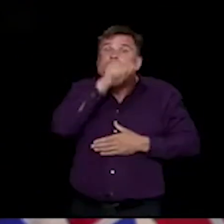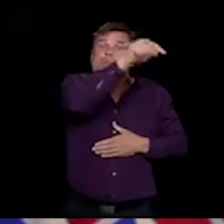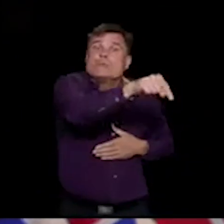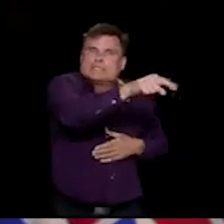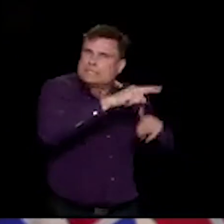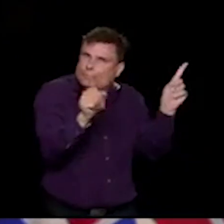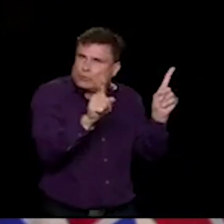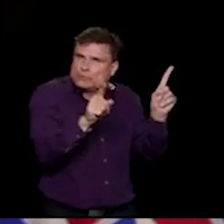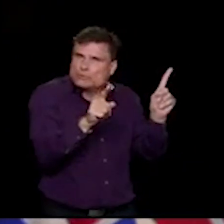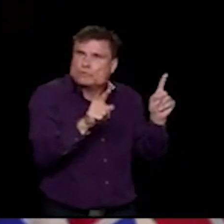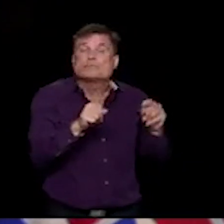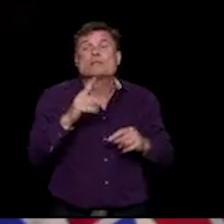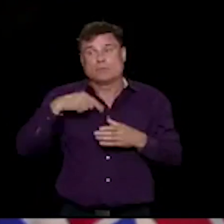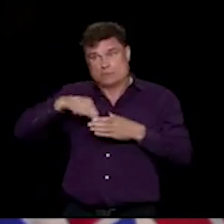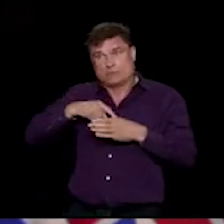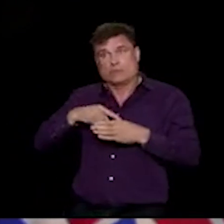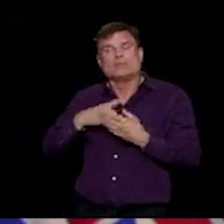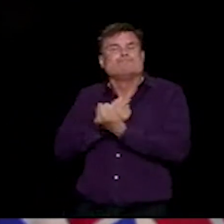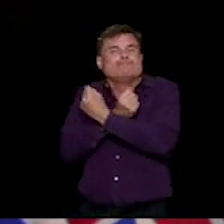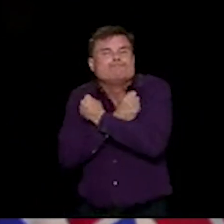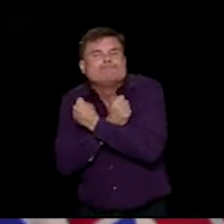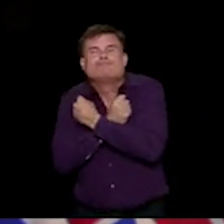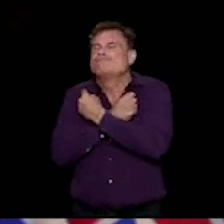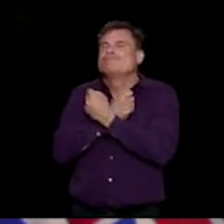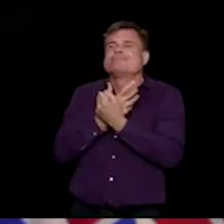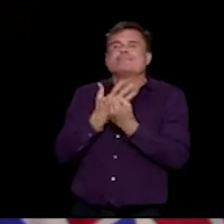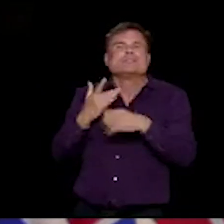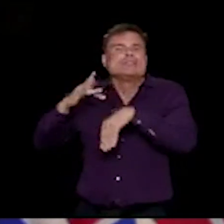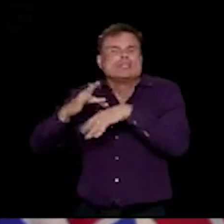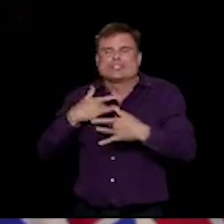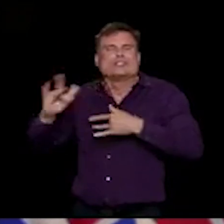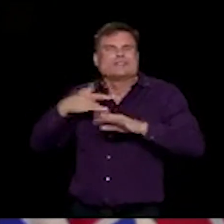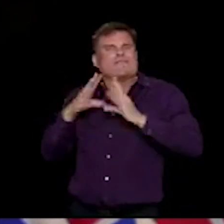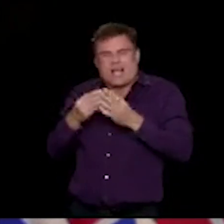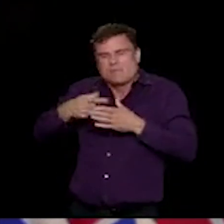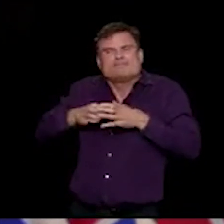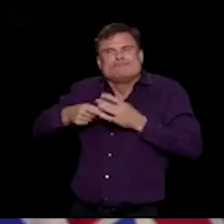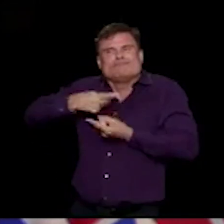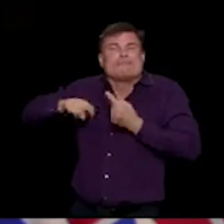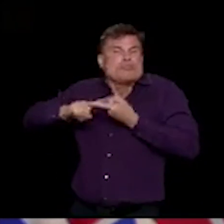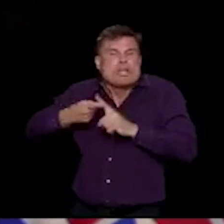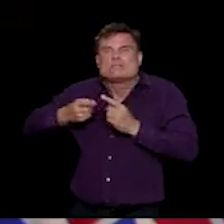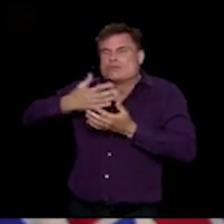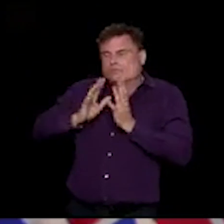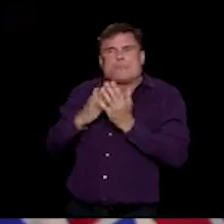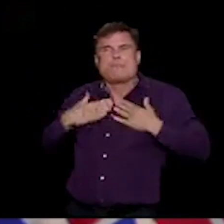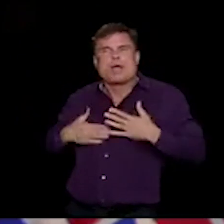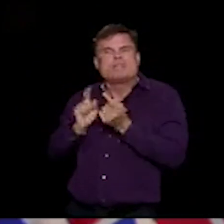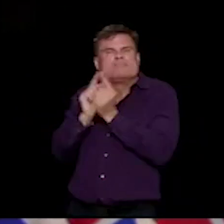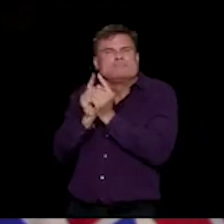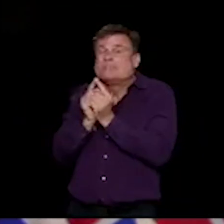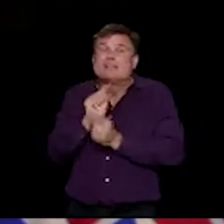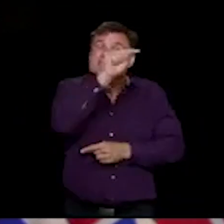we know the size of schools, it'll be 1 or 2 classrooms that'll be together. So it won't be 60, but the maximum